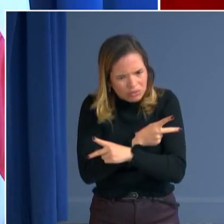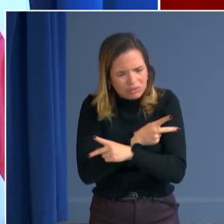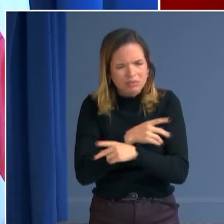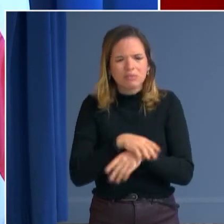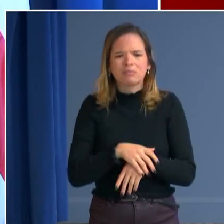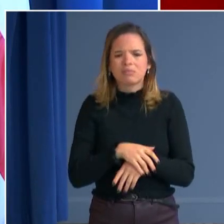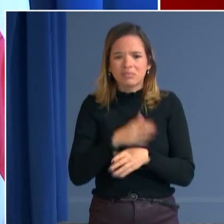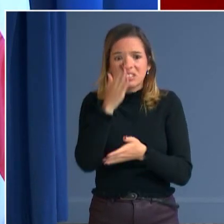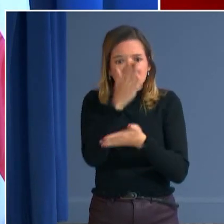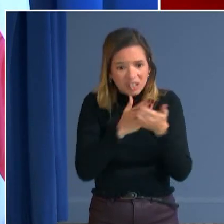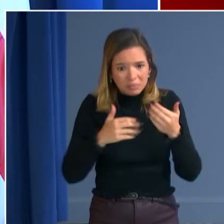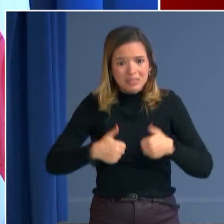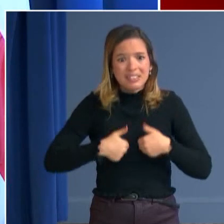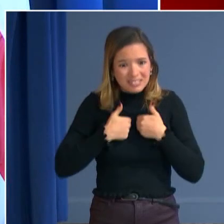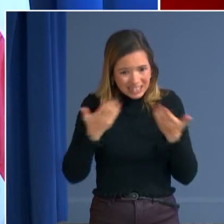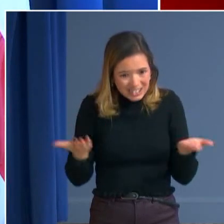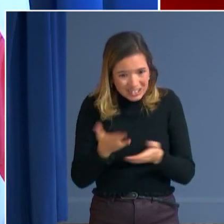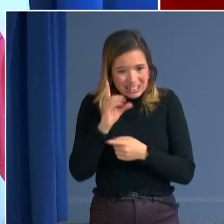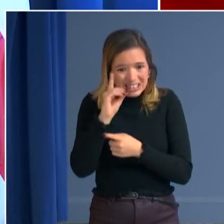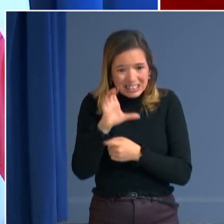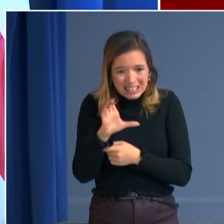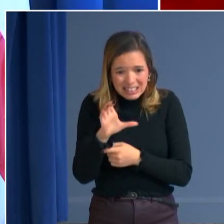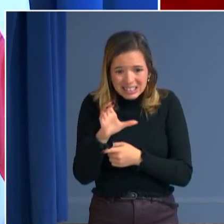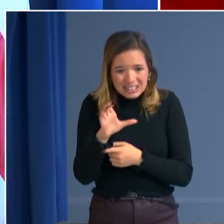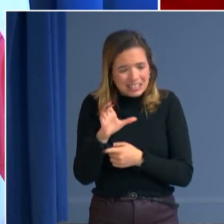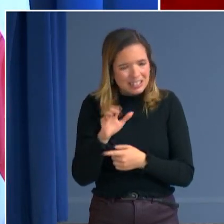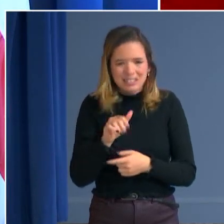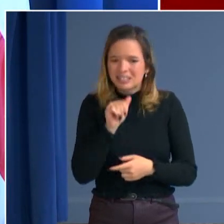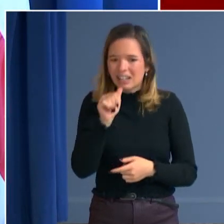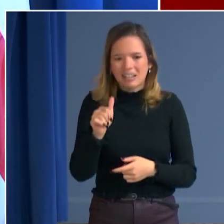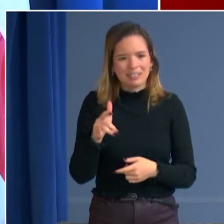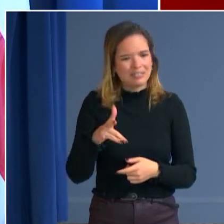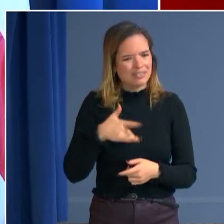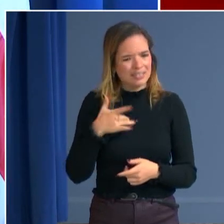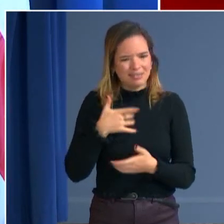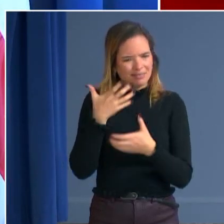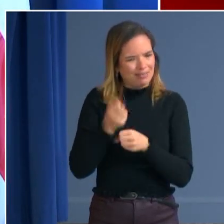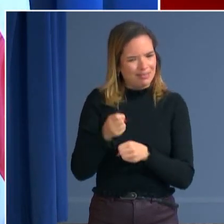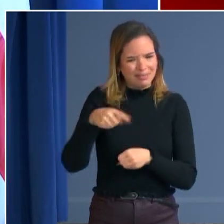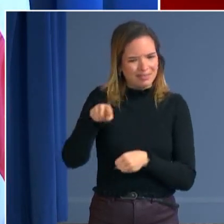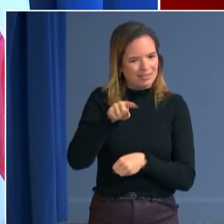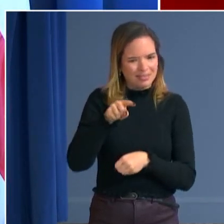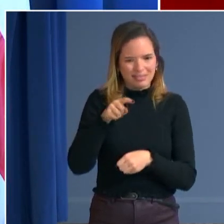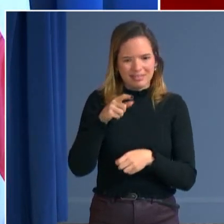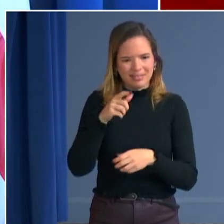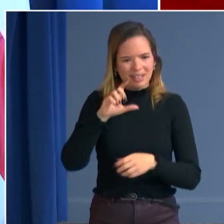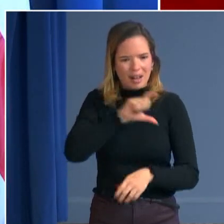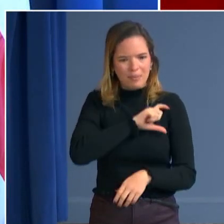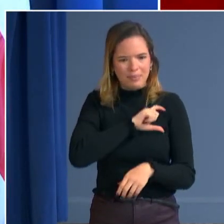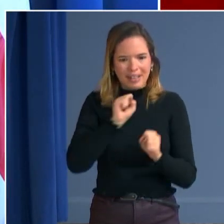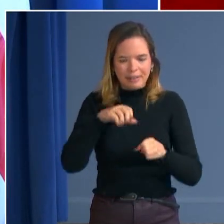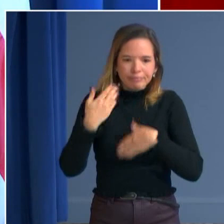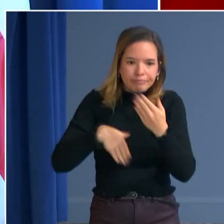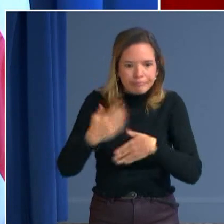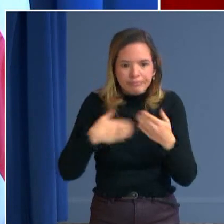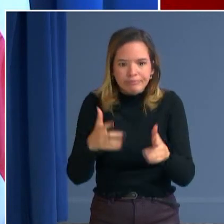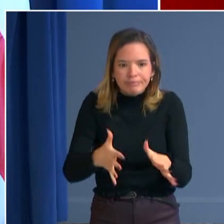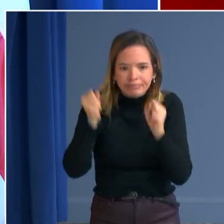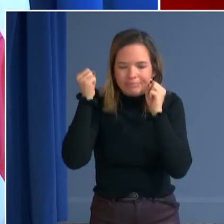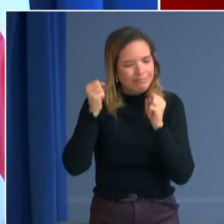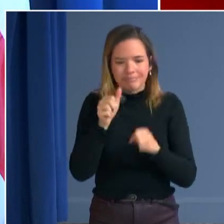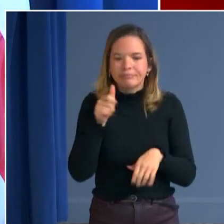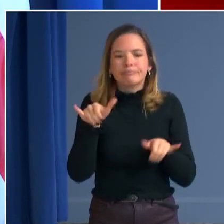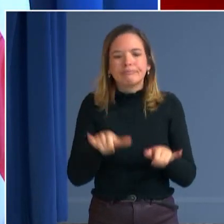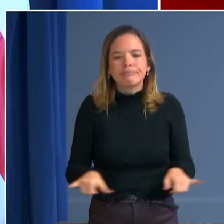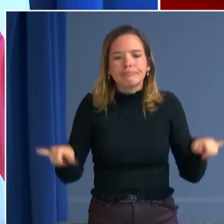your ability to slow down this trend? Well, I would hope that people will certainly keep their confidence to slow